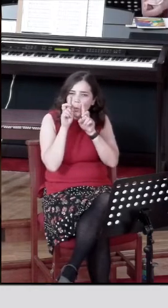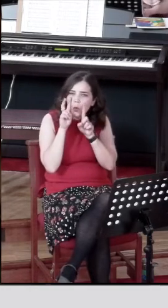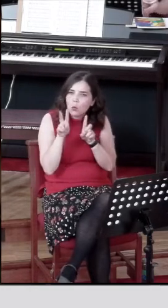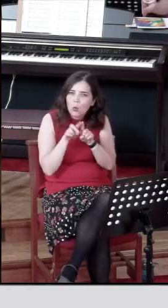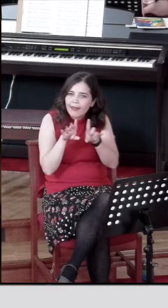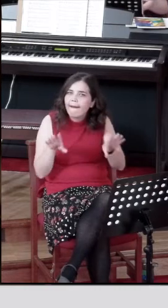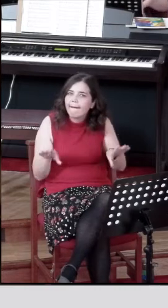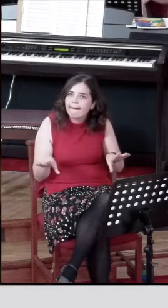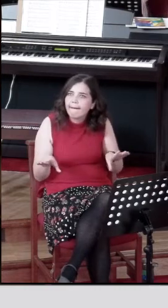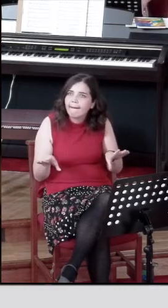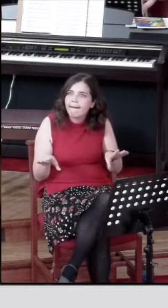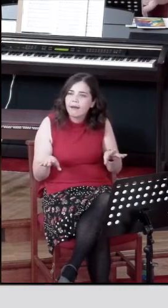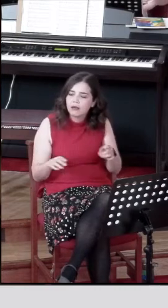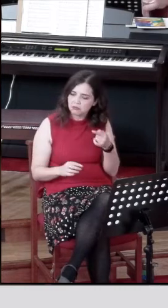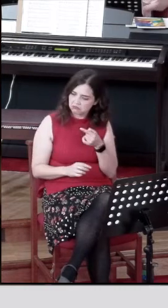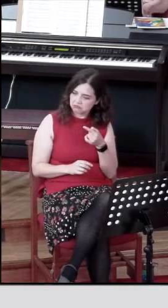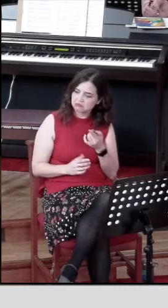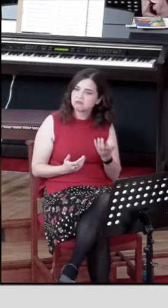like?